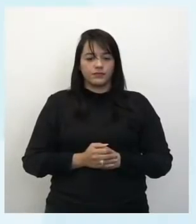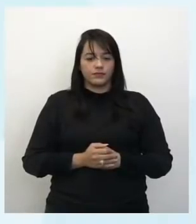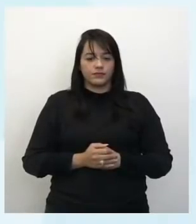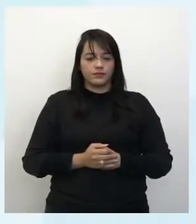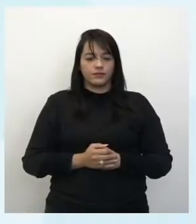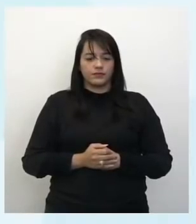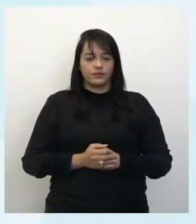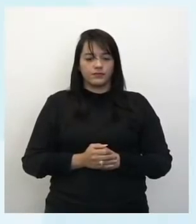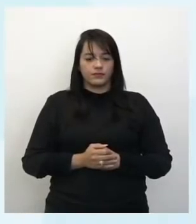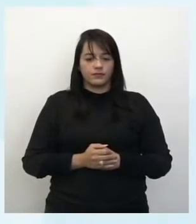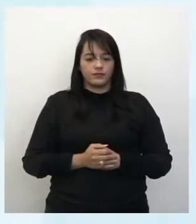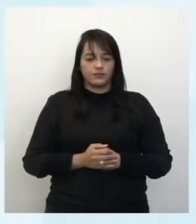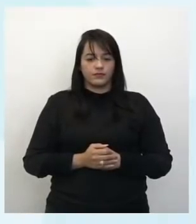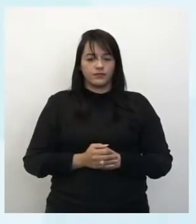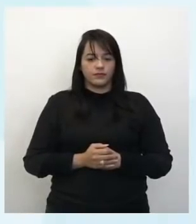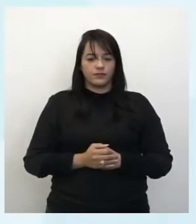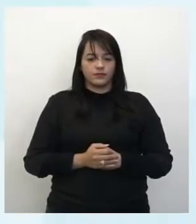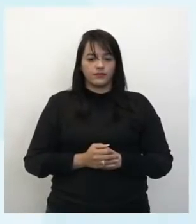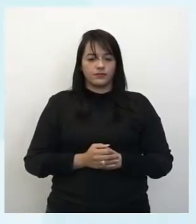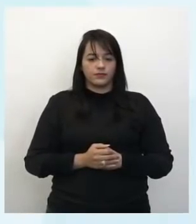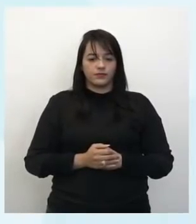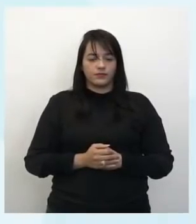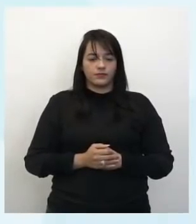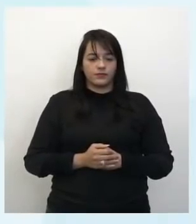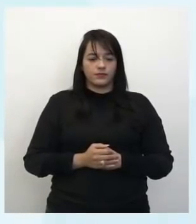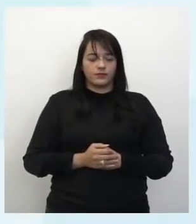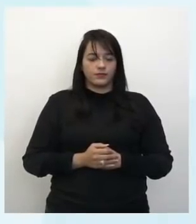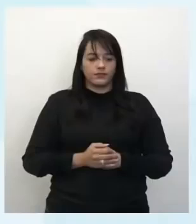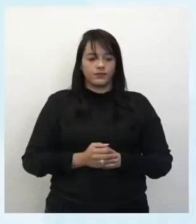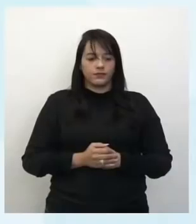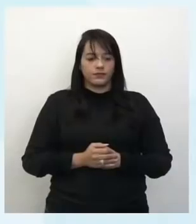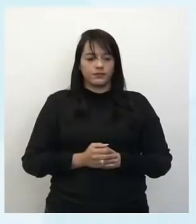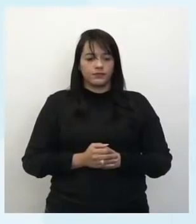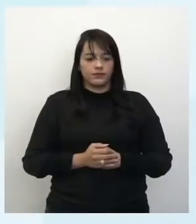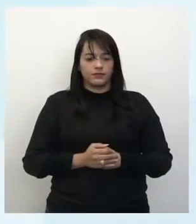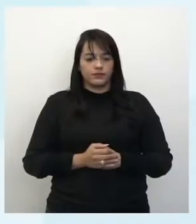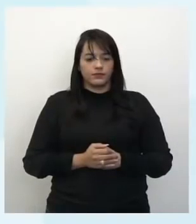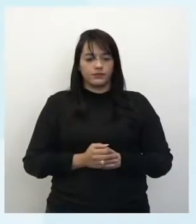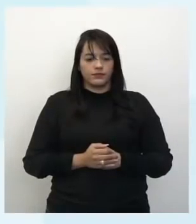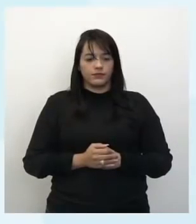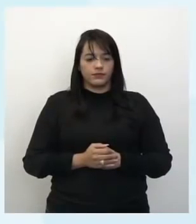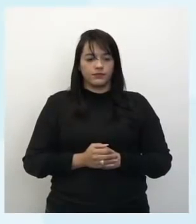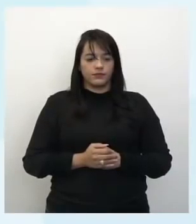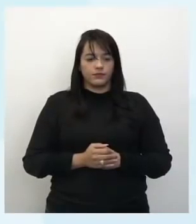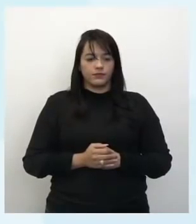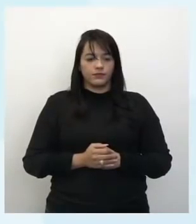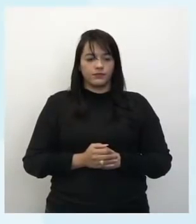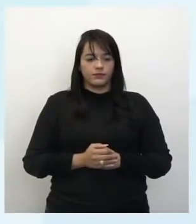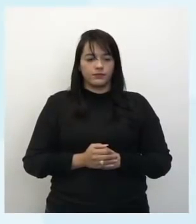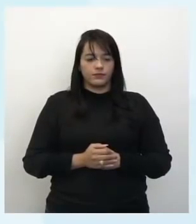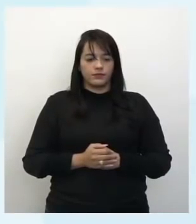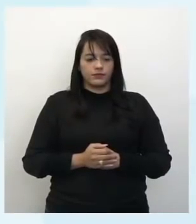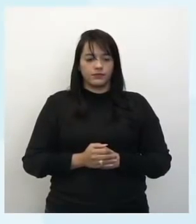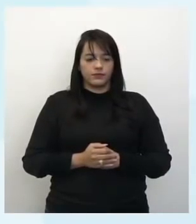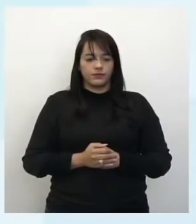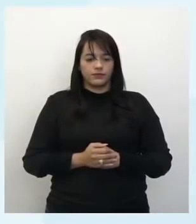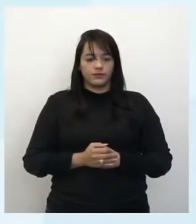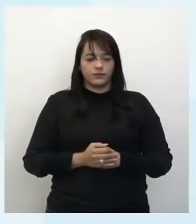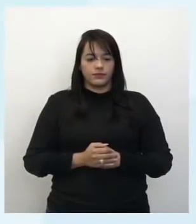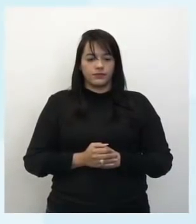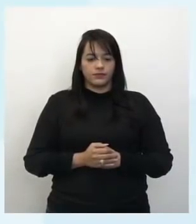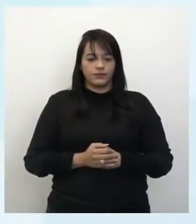the country's highest peak, Mount Cook, and many glaciers. Okay. New Zealand's longest river,